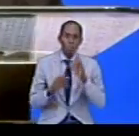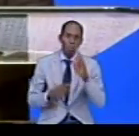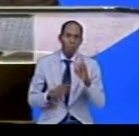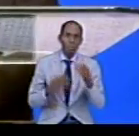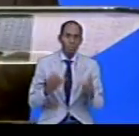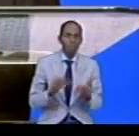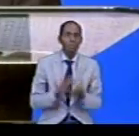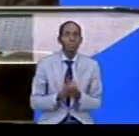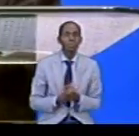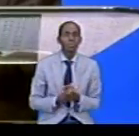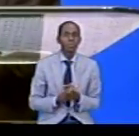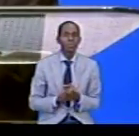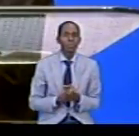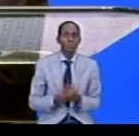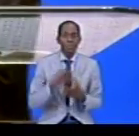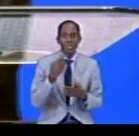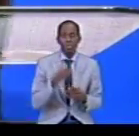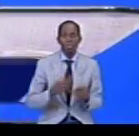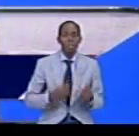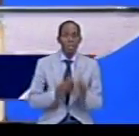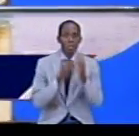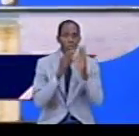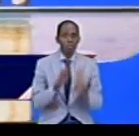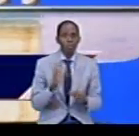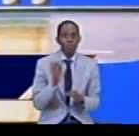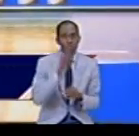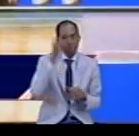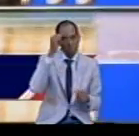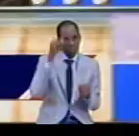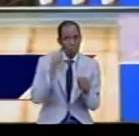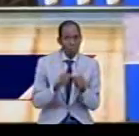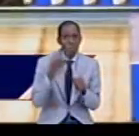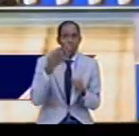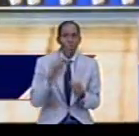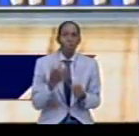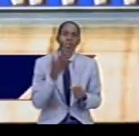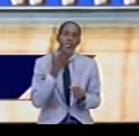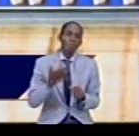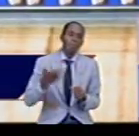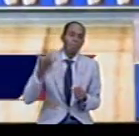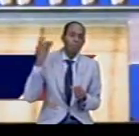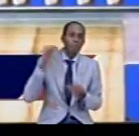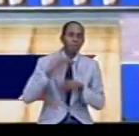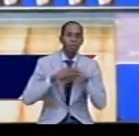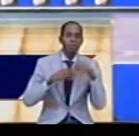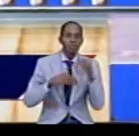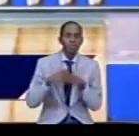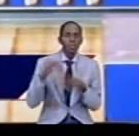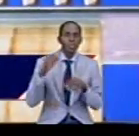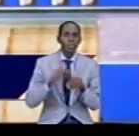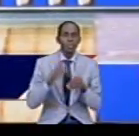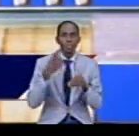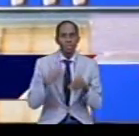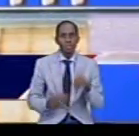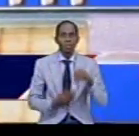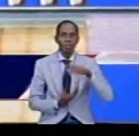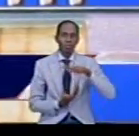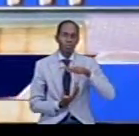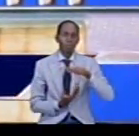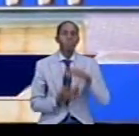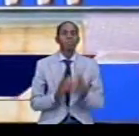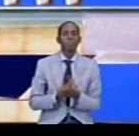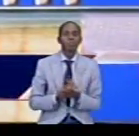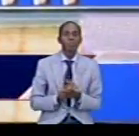here the apostles remembrance of their former fortitude in the 40s